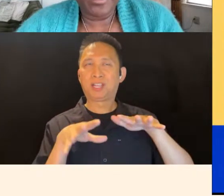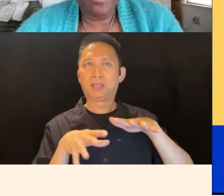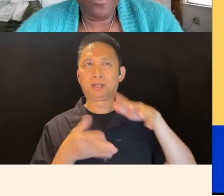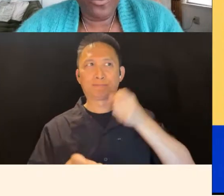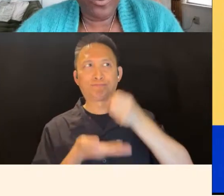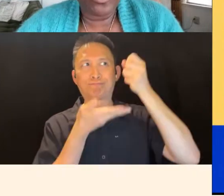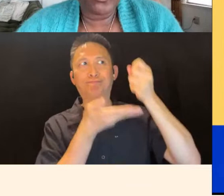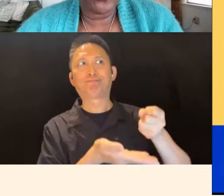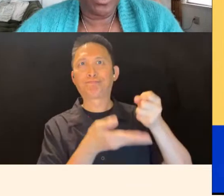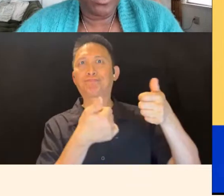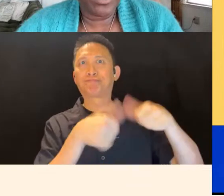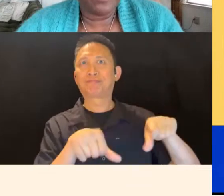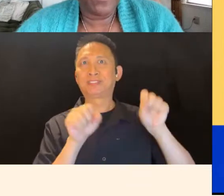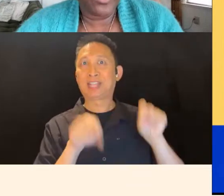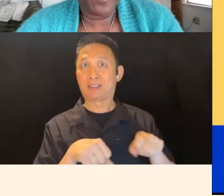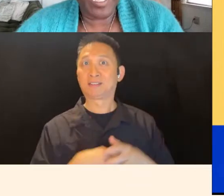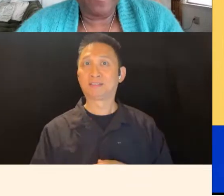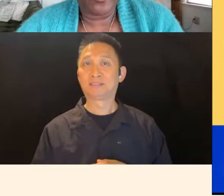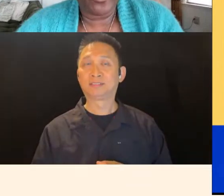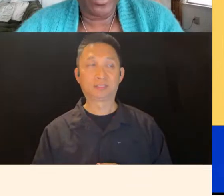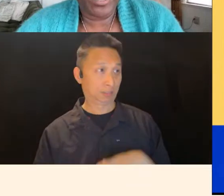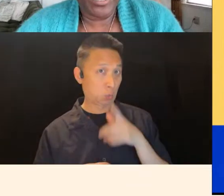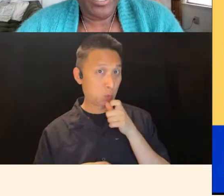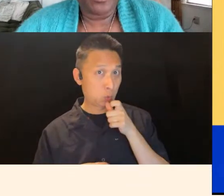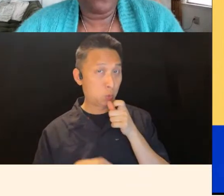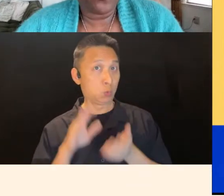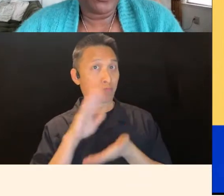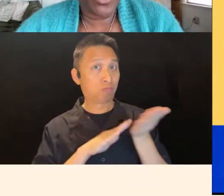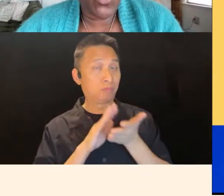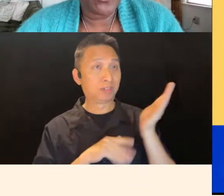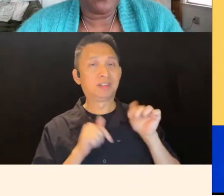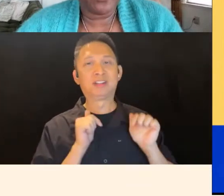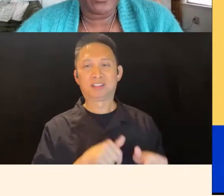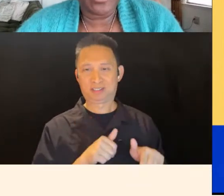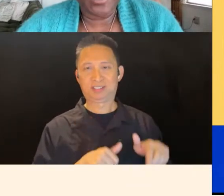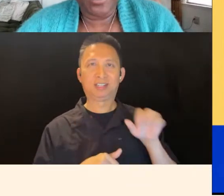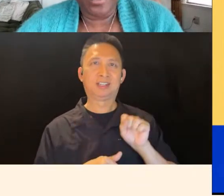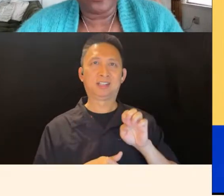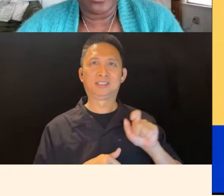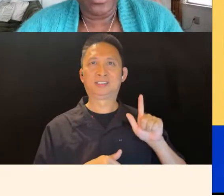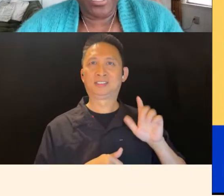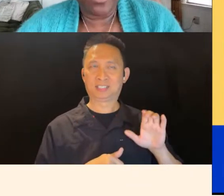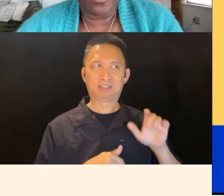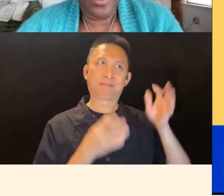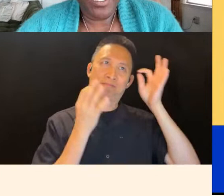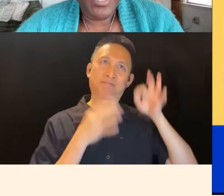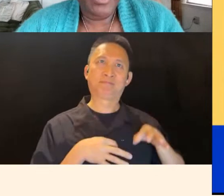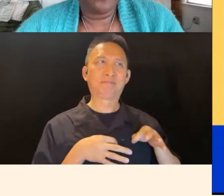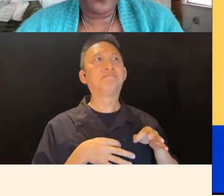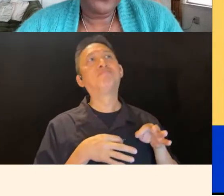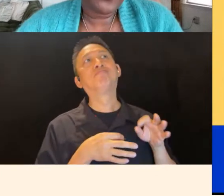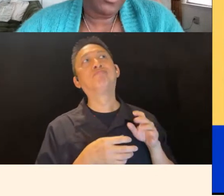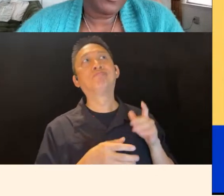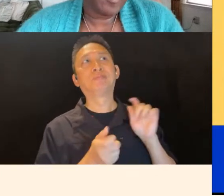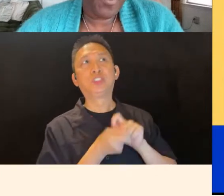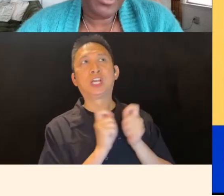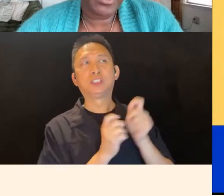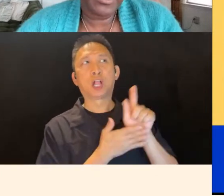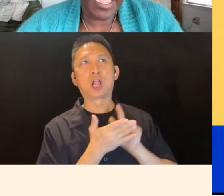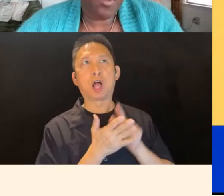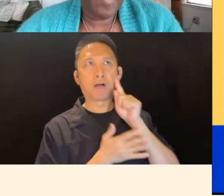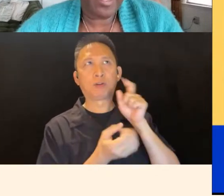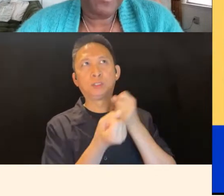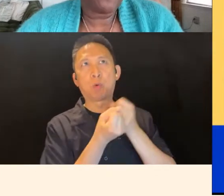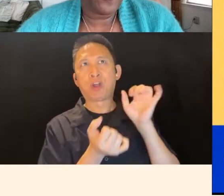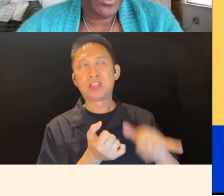by the individuals who launched the investment opportunity and who want to co-govern the land and housing together. And it brings the cost of the